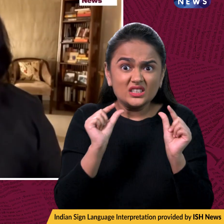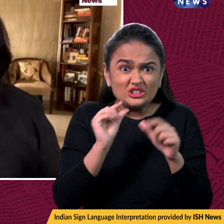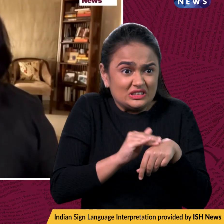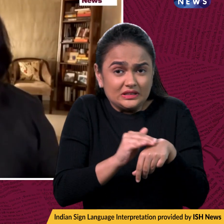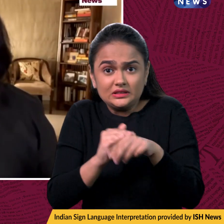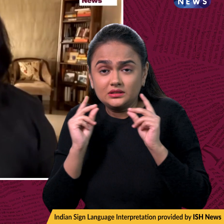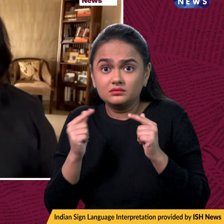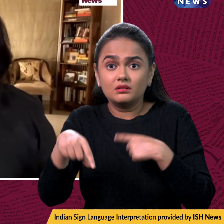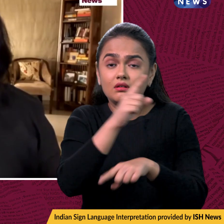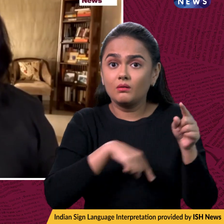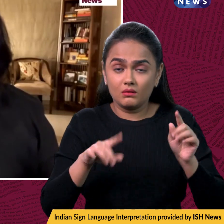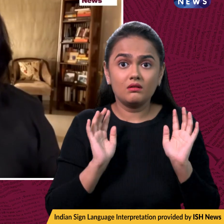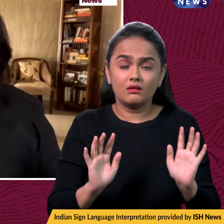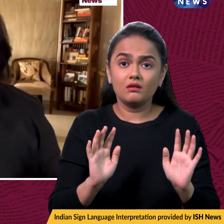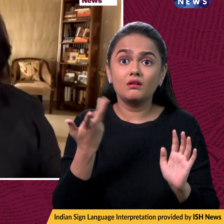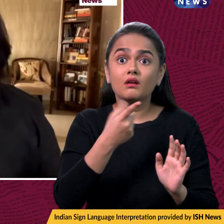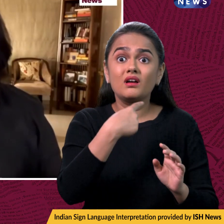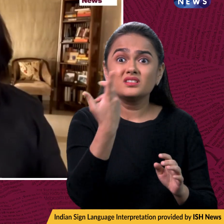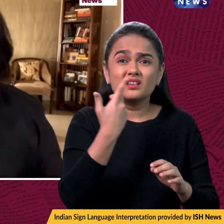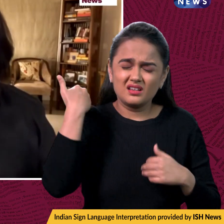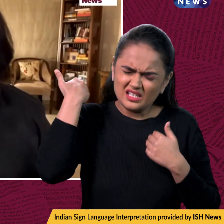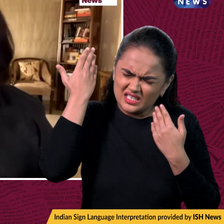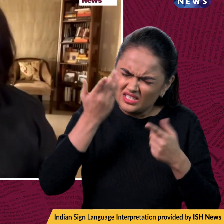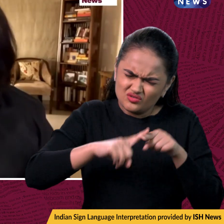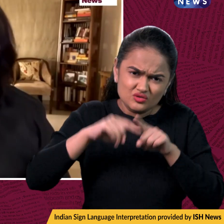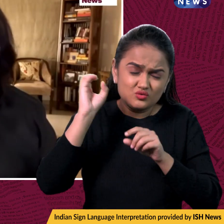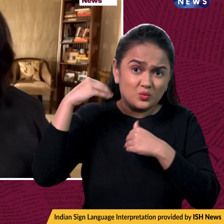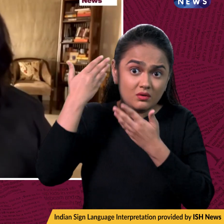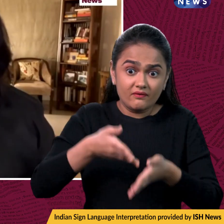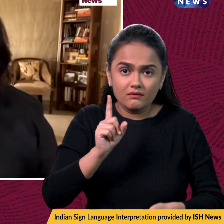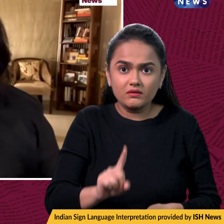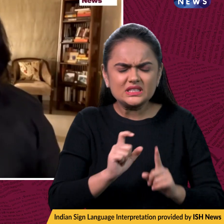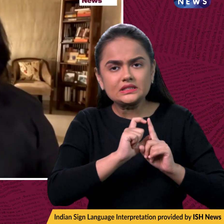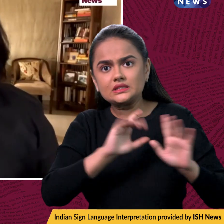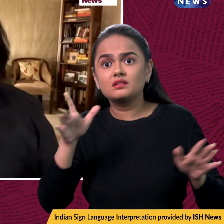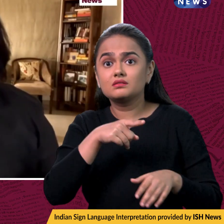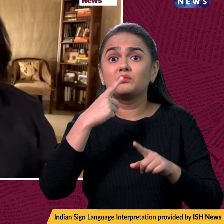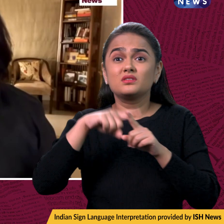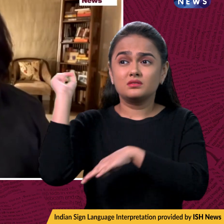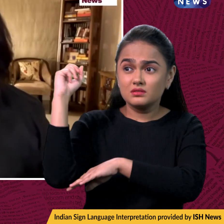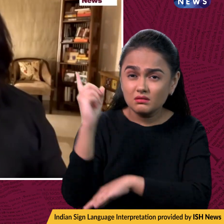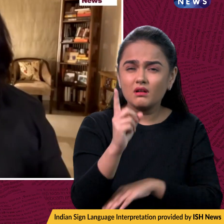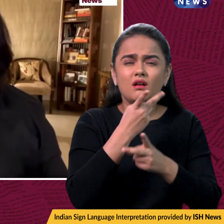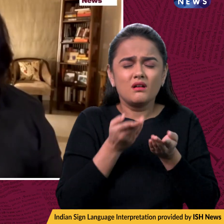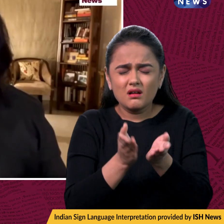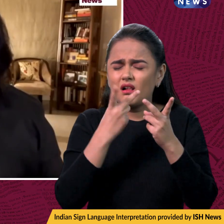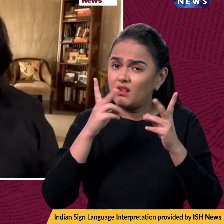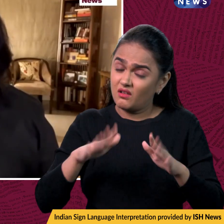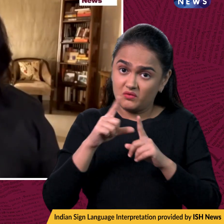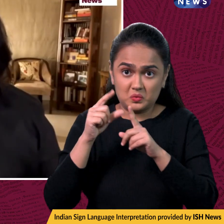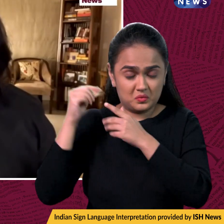The state governor has said that they're living in the worst disaster that has ever occurred in the history of that region. Rescue operations are